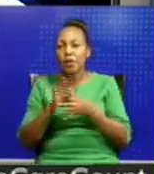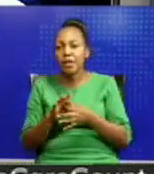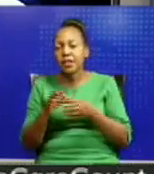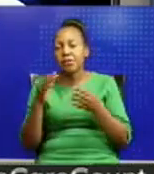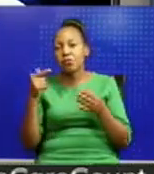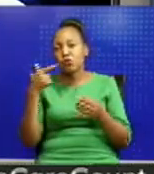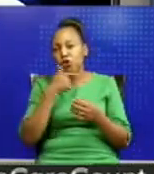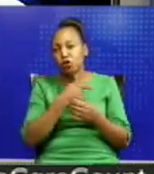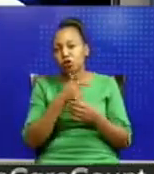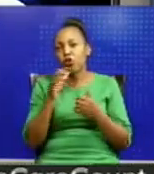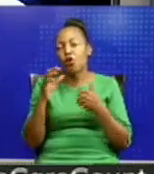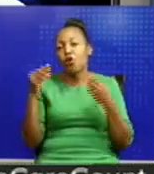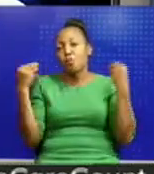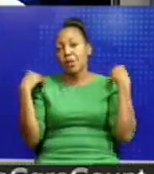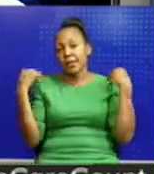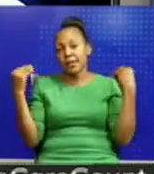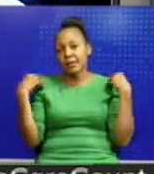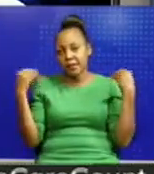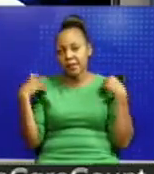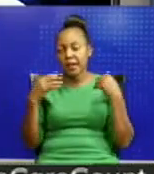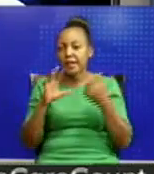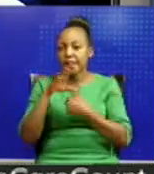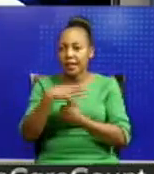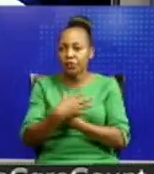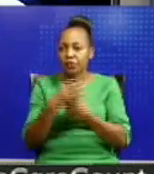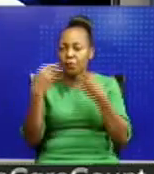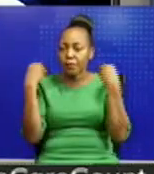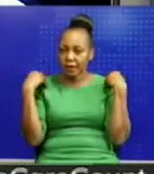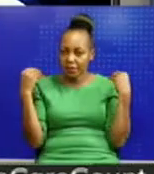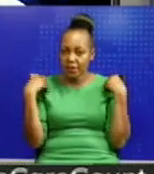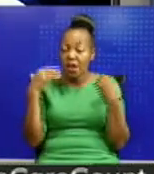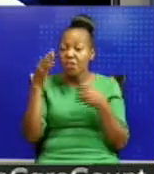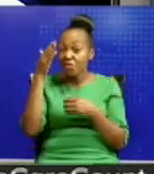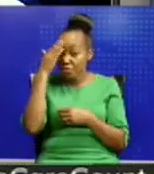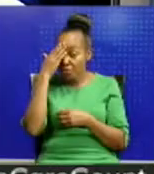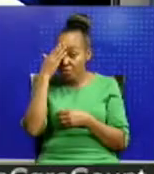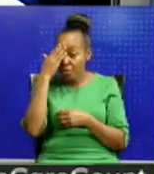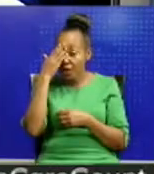and practices around. It takes time to convince